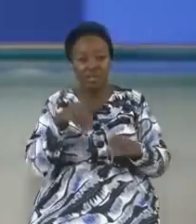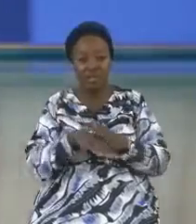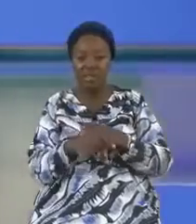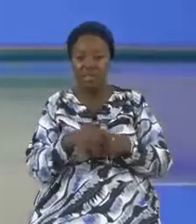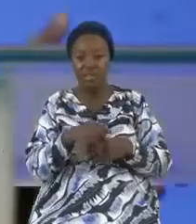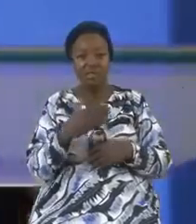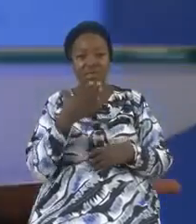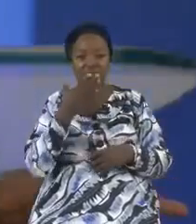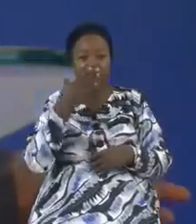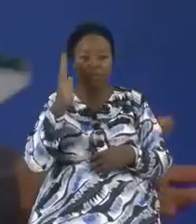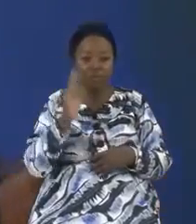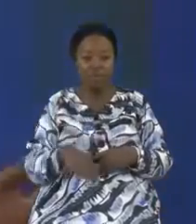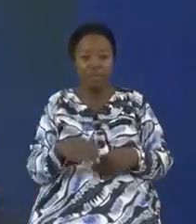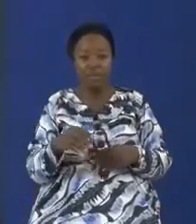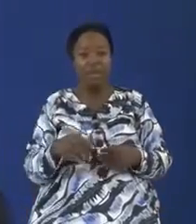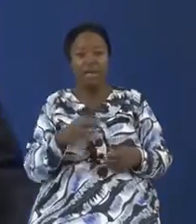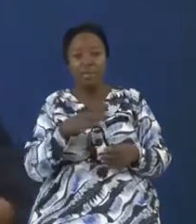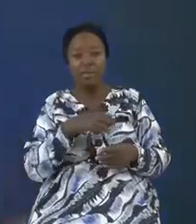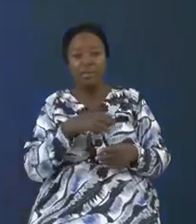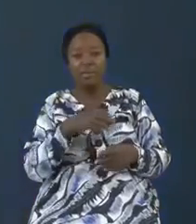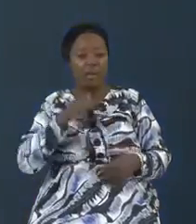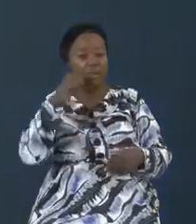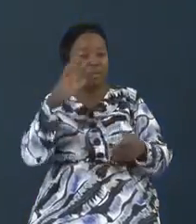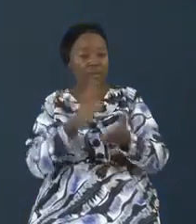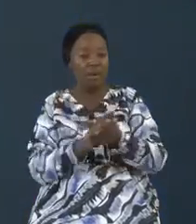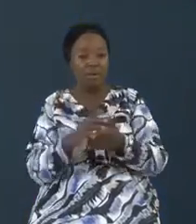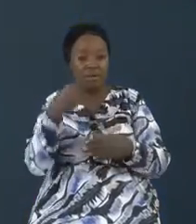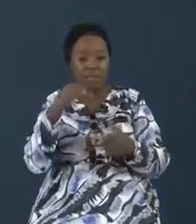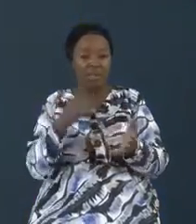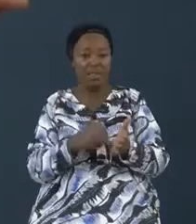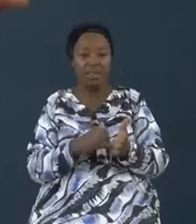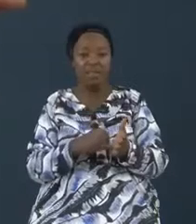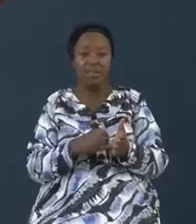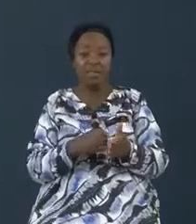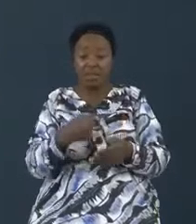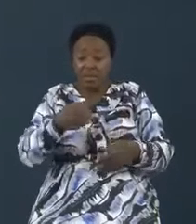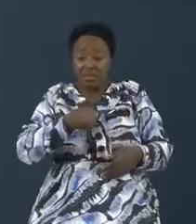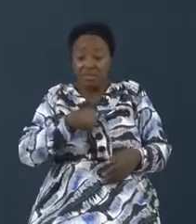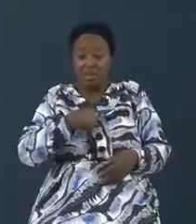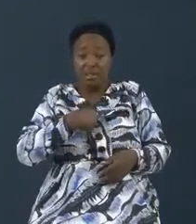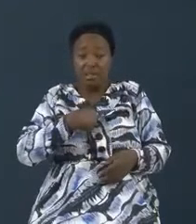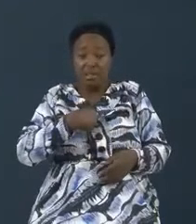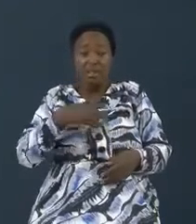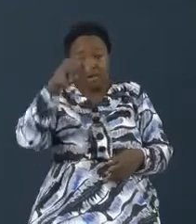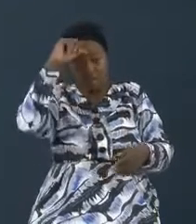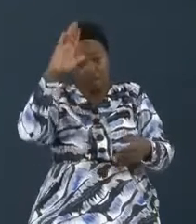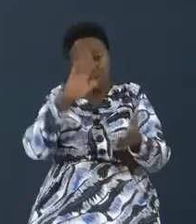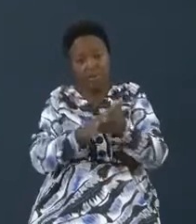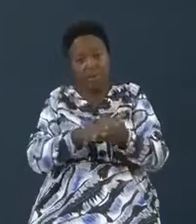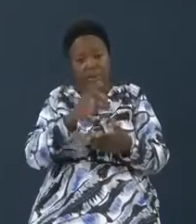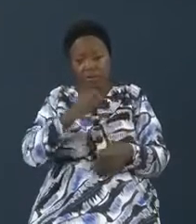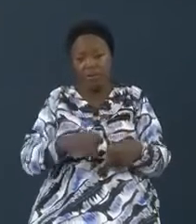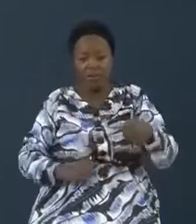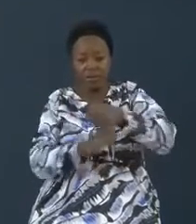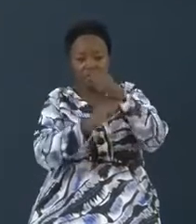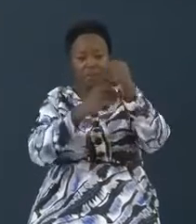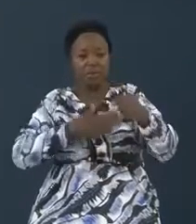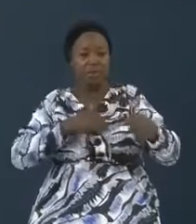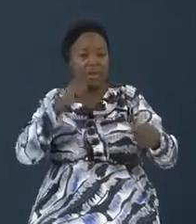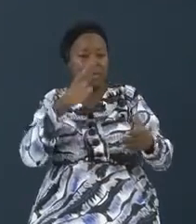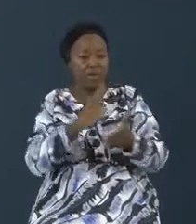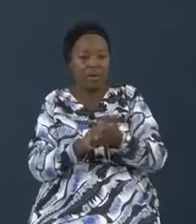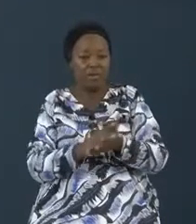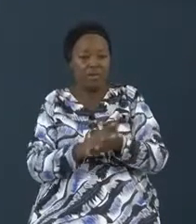corruption. My wife said so. Me, the husband, I must support my wife, not